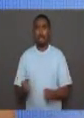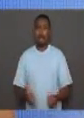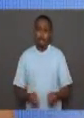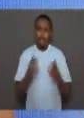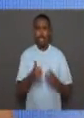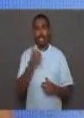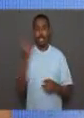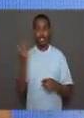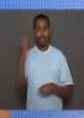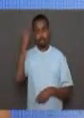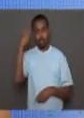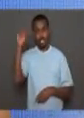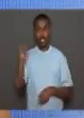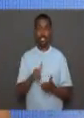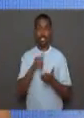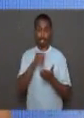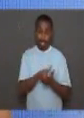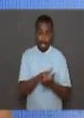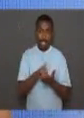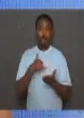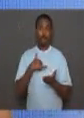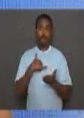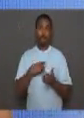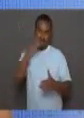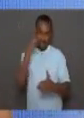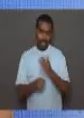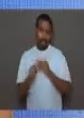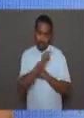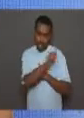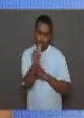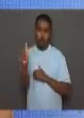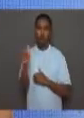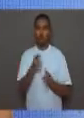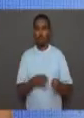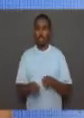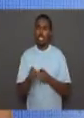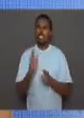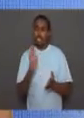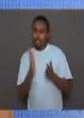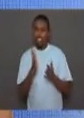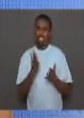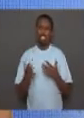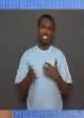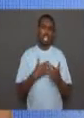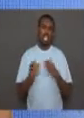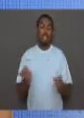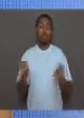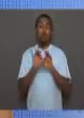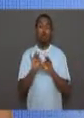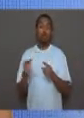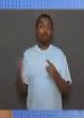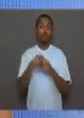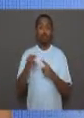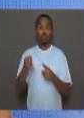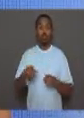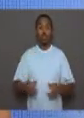many other professions that, while valuable in their own way, seem less important to a life